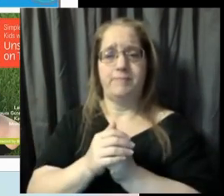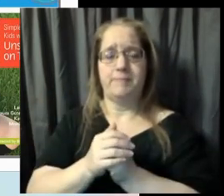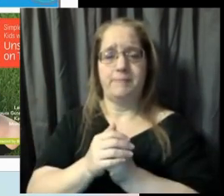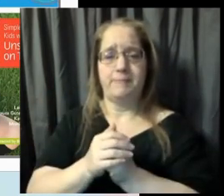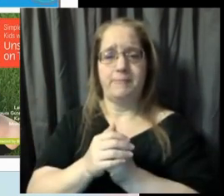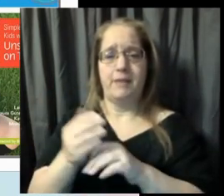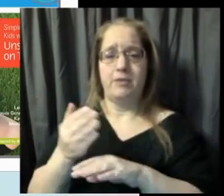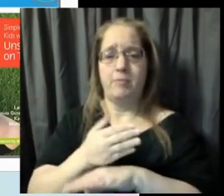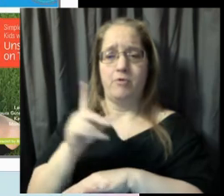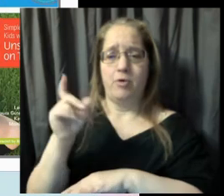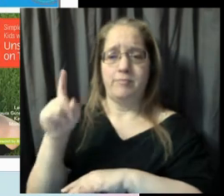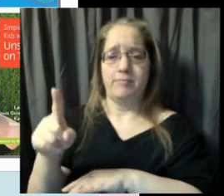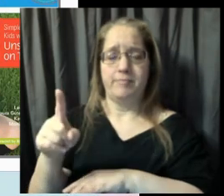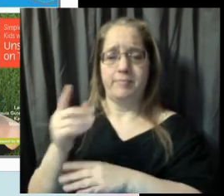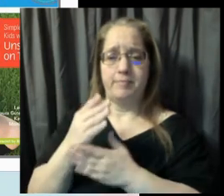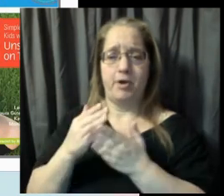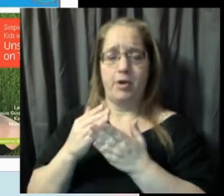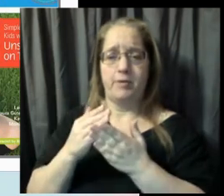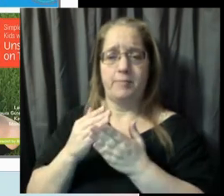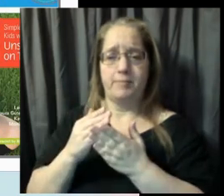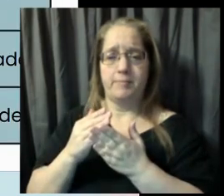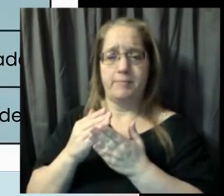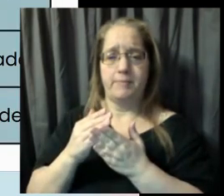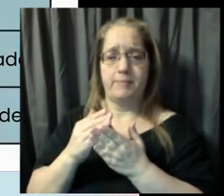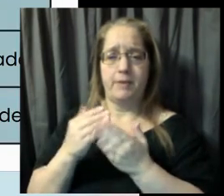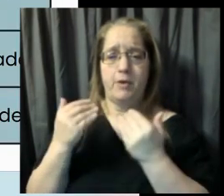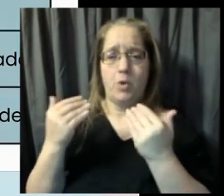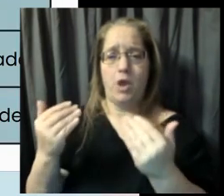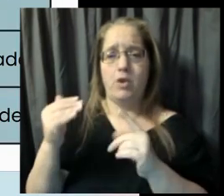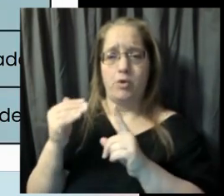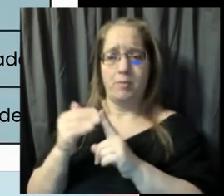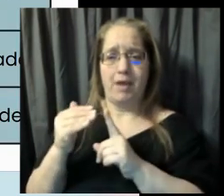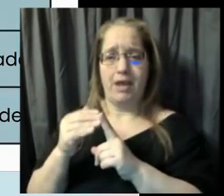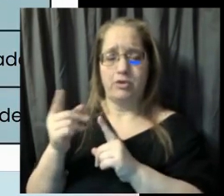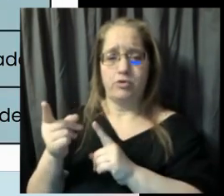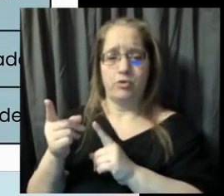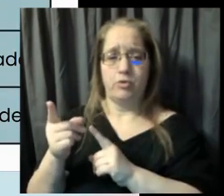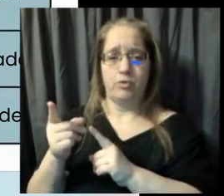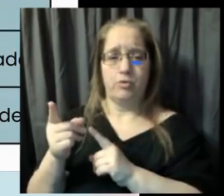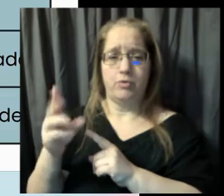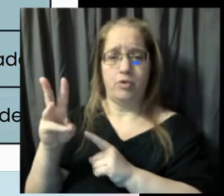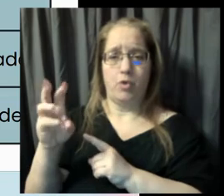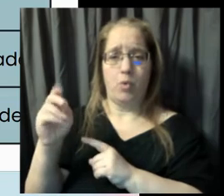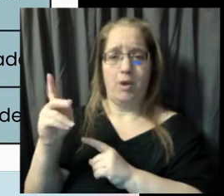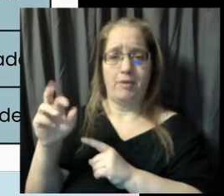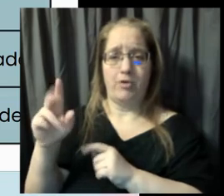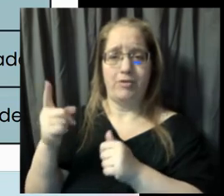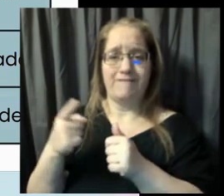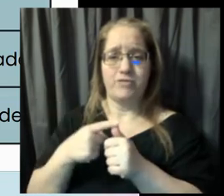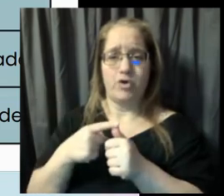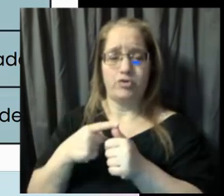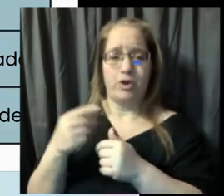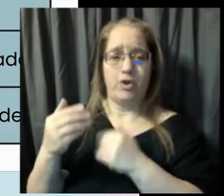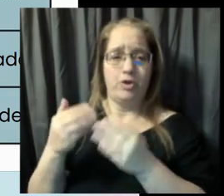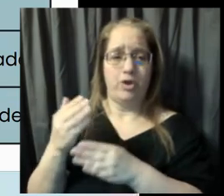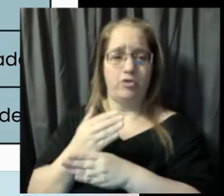So before we get into the Q&A section, I want to go ahead and remind you that this webinar was the first in our